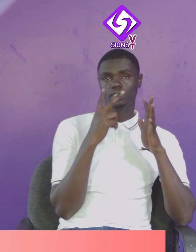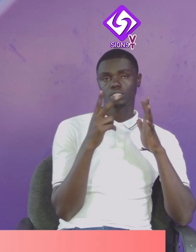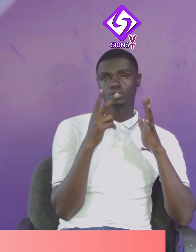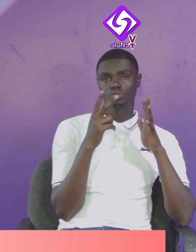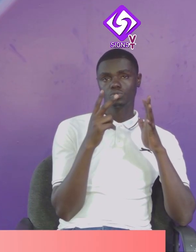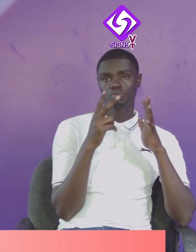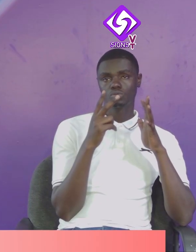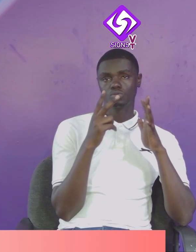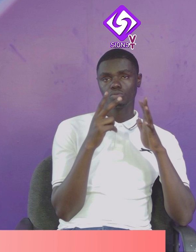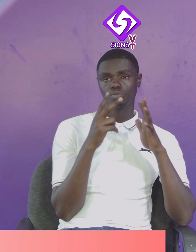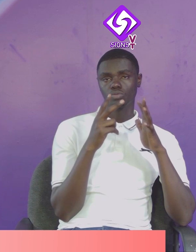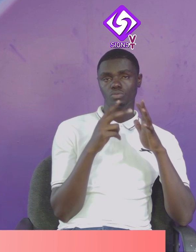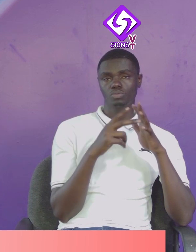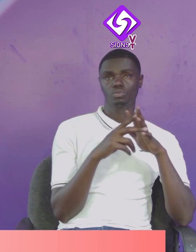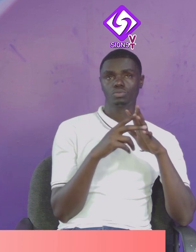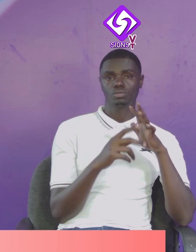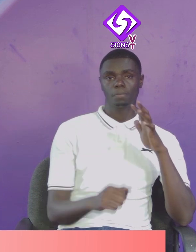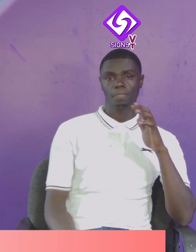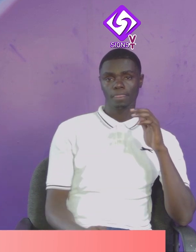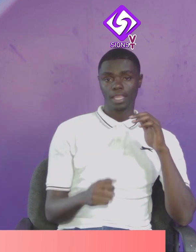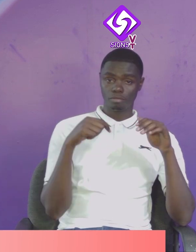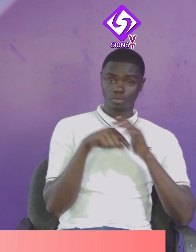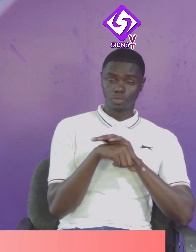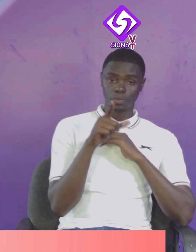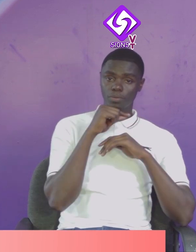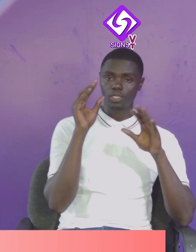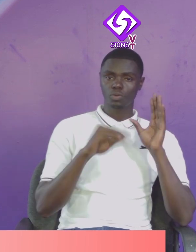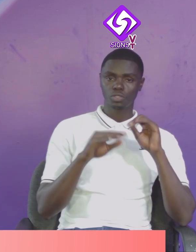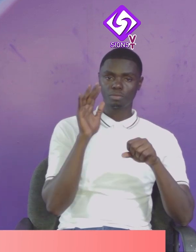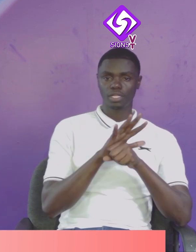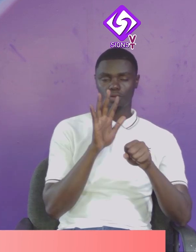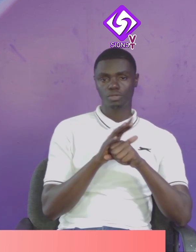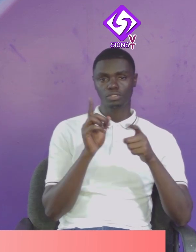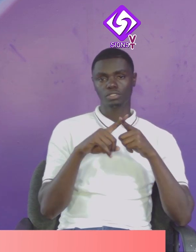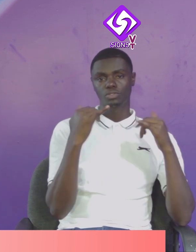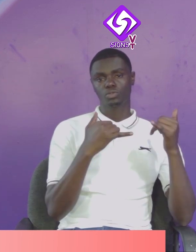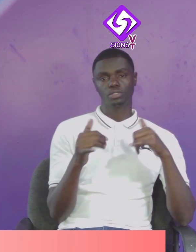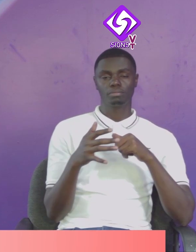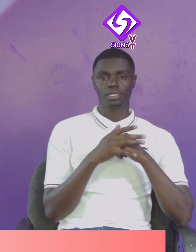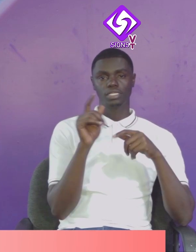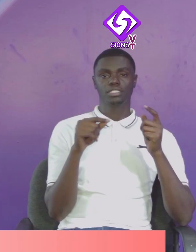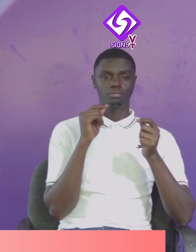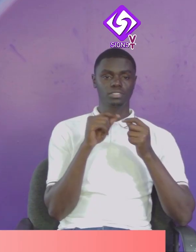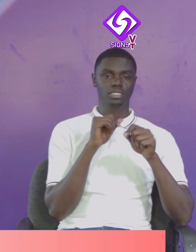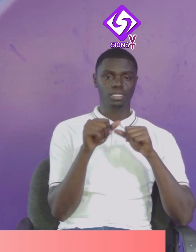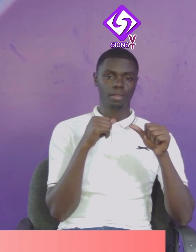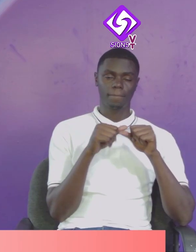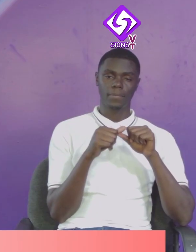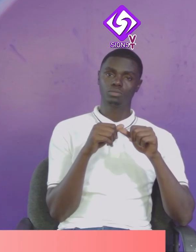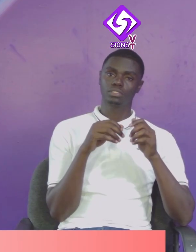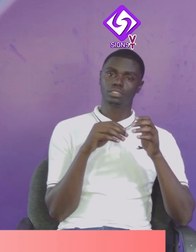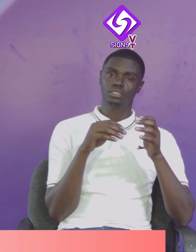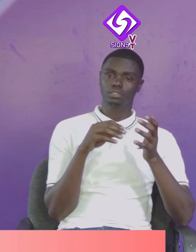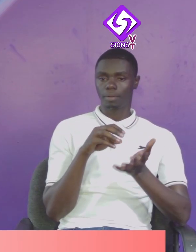game. And also, despite him scoring, he contributes so much to the play, especially when it comes to set pieces.